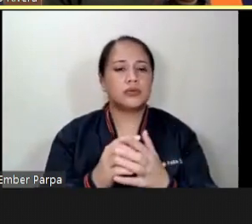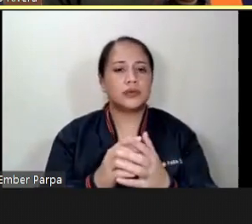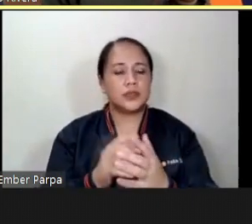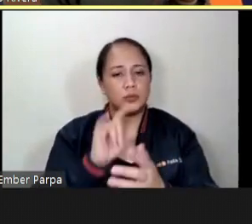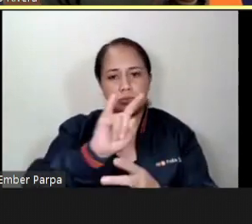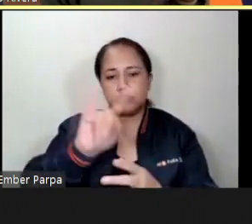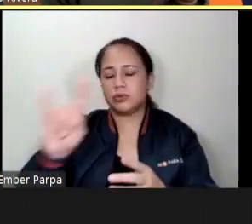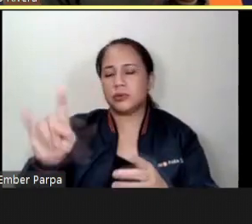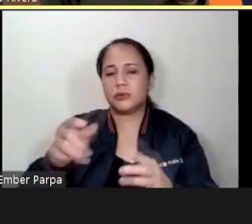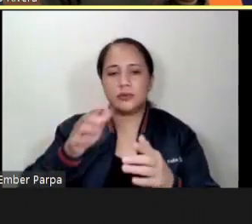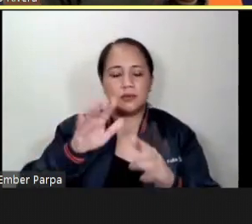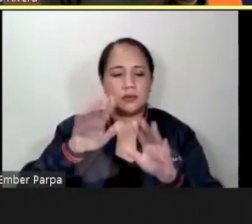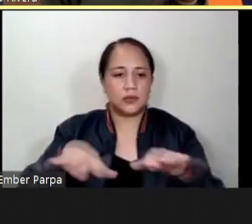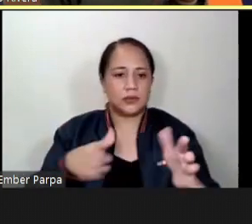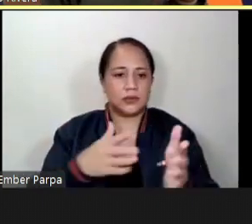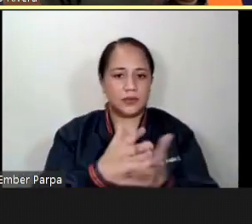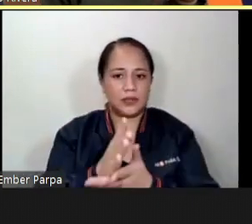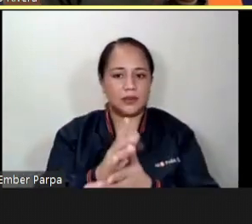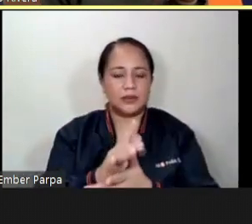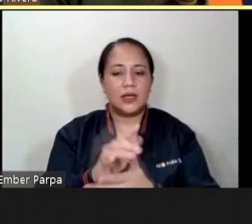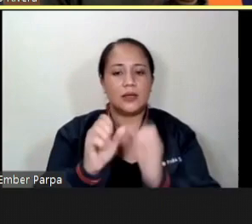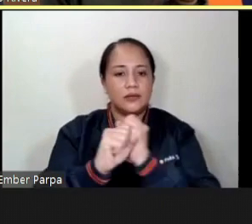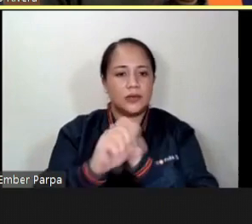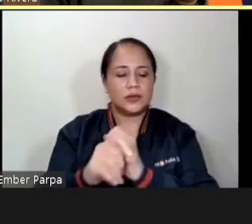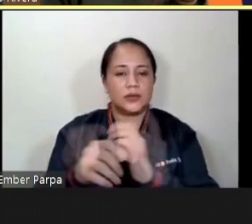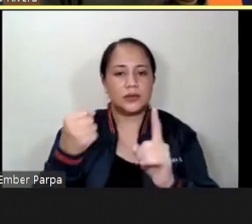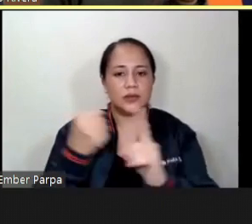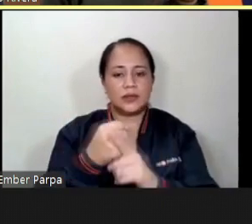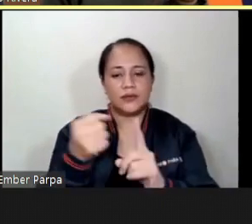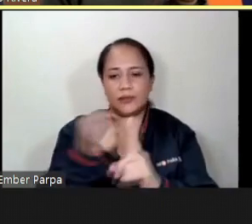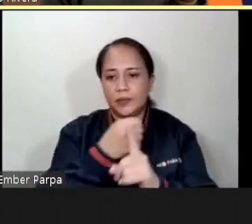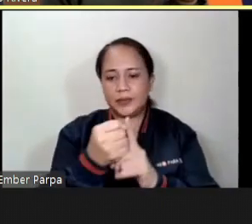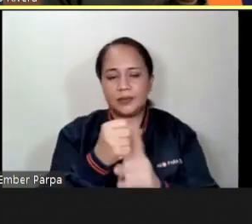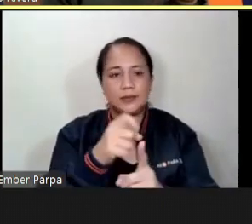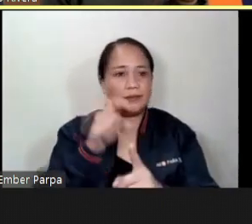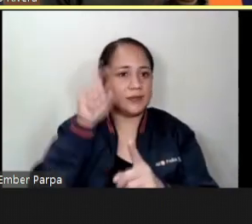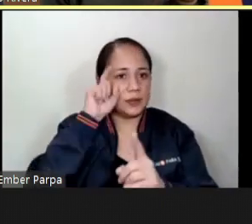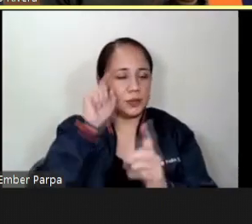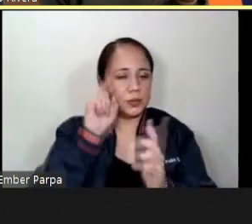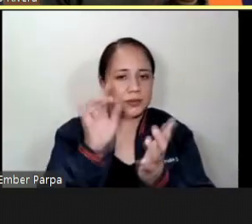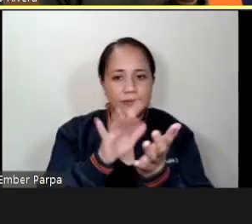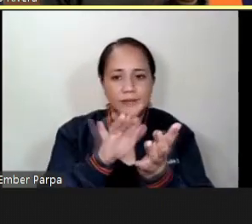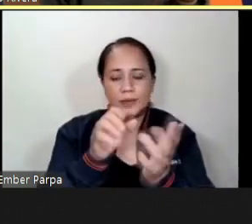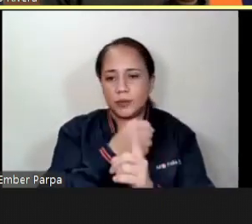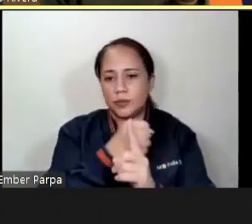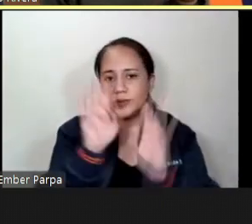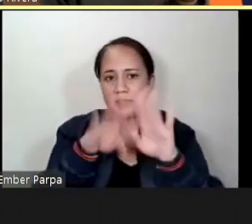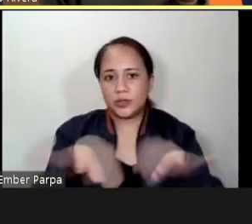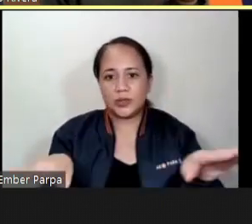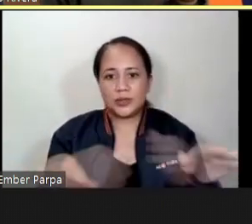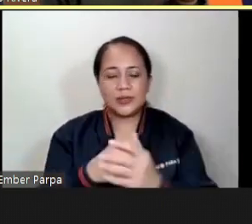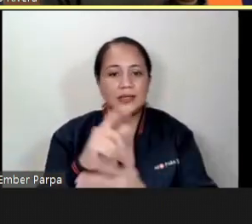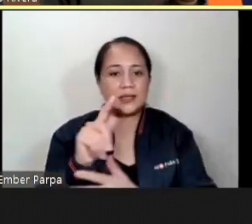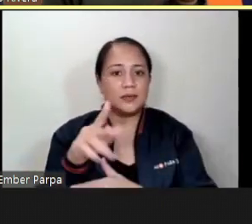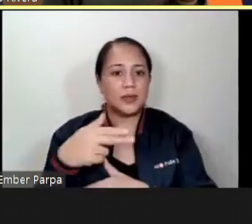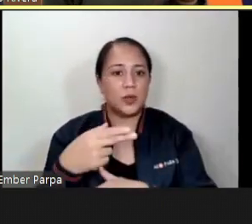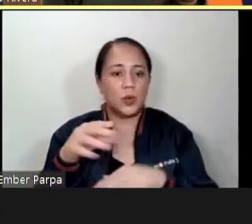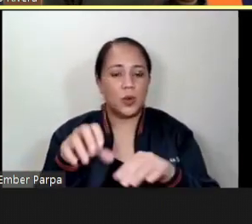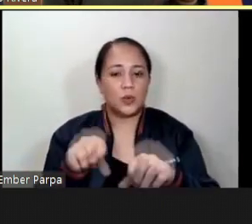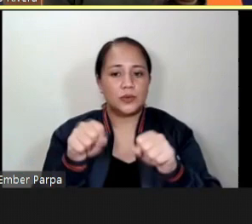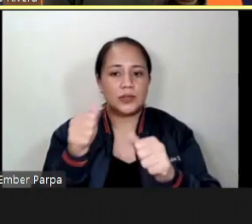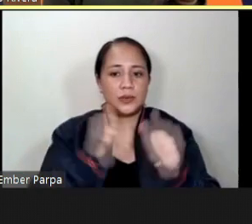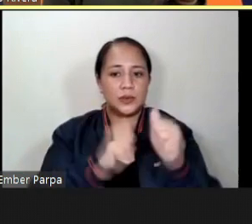rights and a staunch advocate against violence and the sexual abuse of children. She is a TV host,